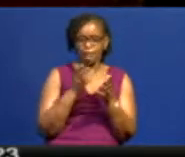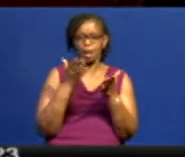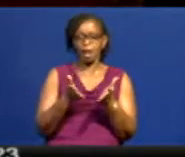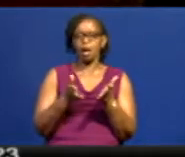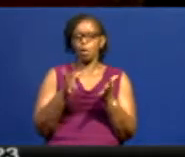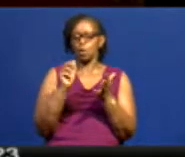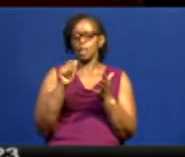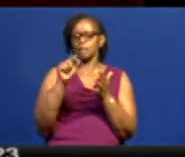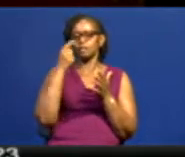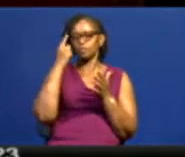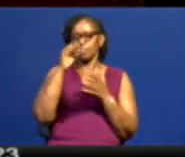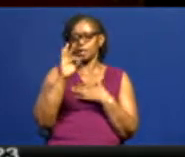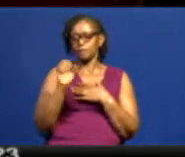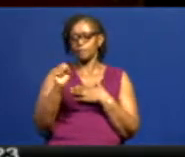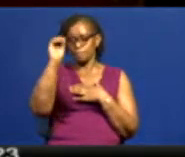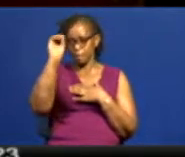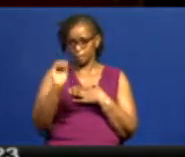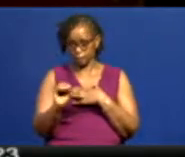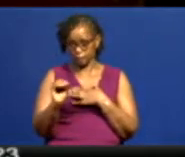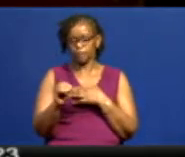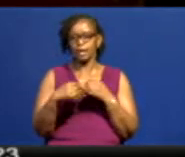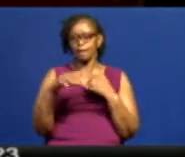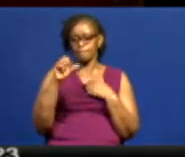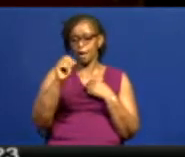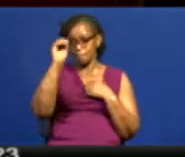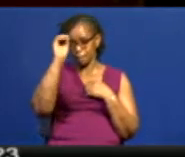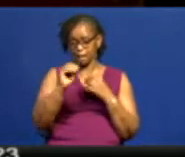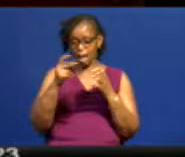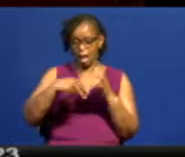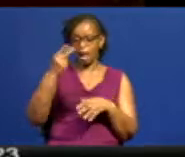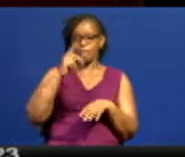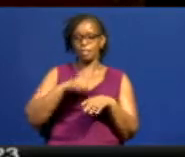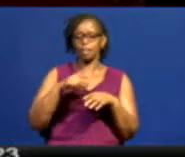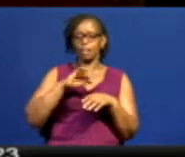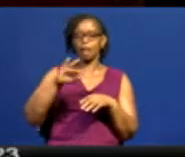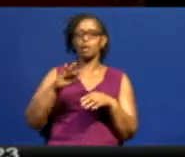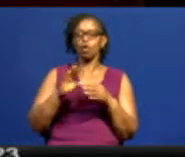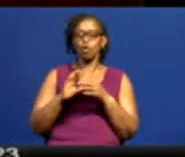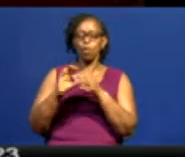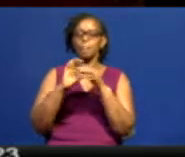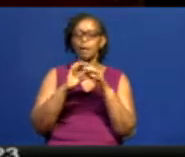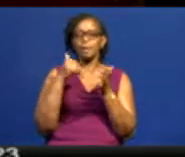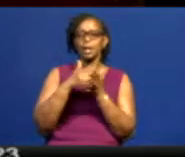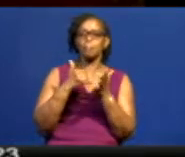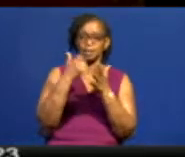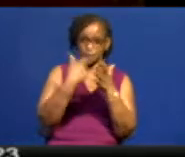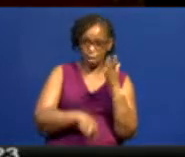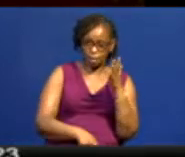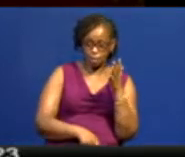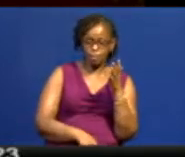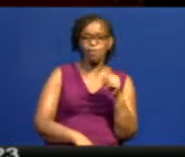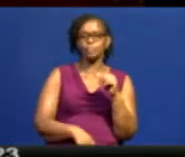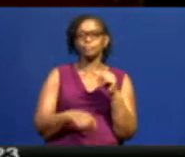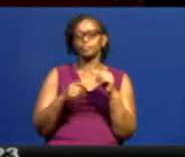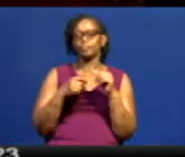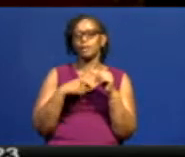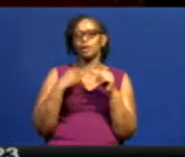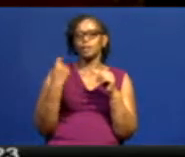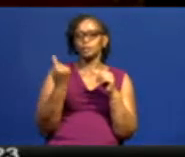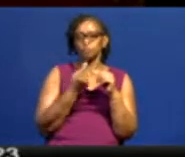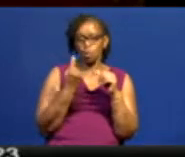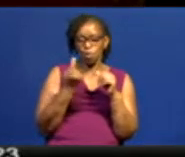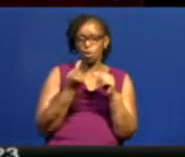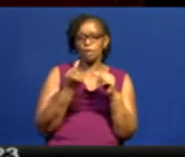of 35% is 5% higher than the corporate income tax of 30%. This means that only